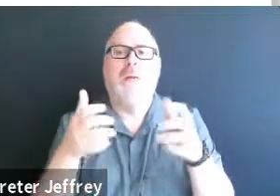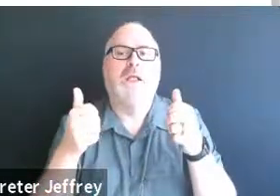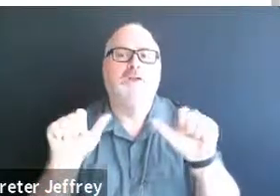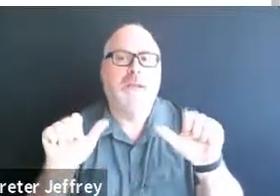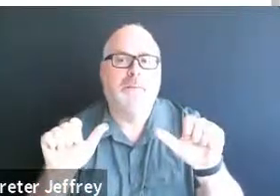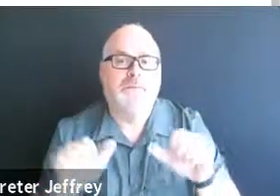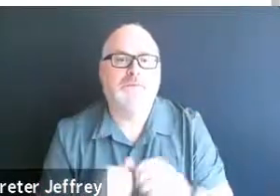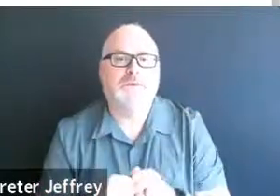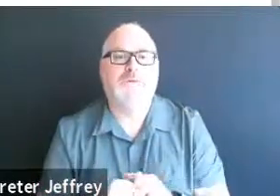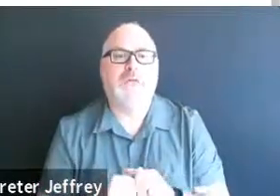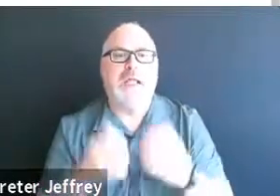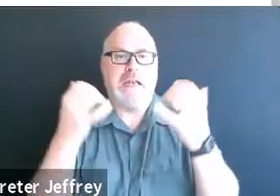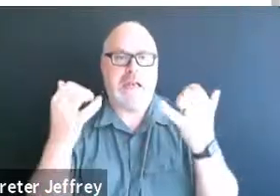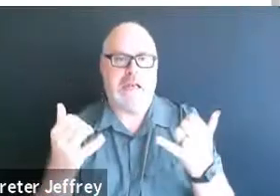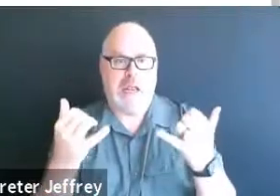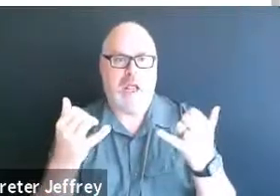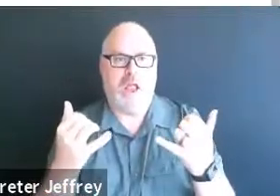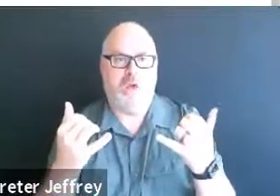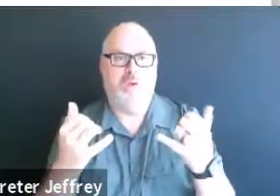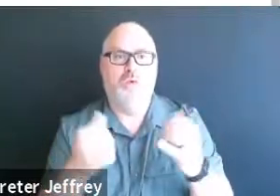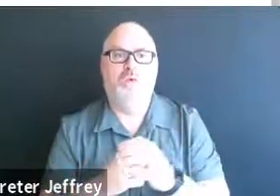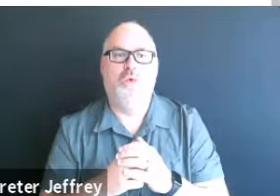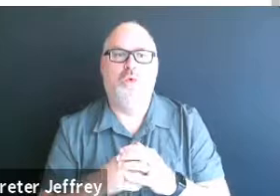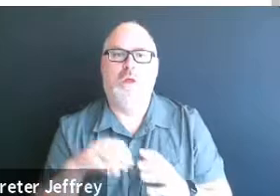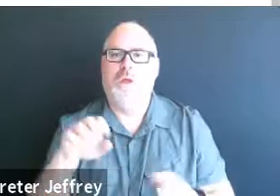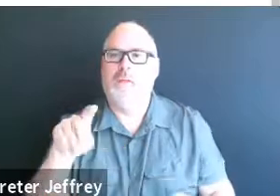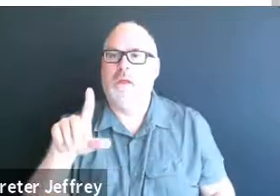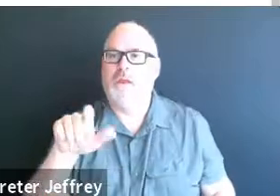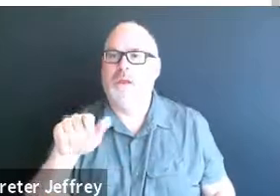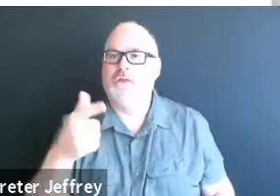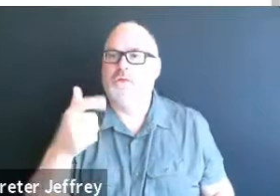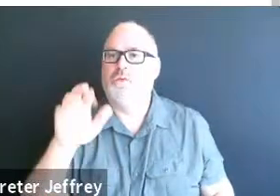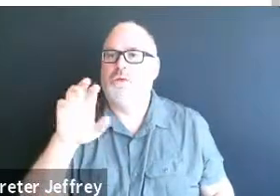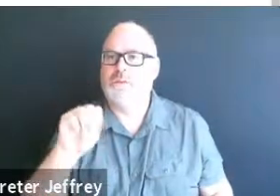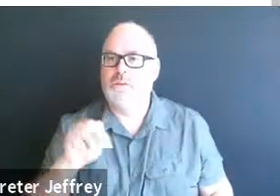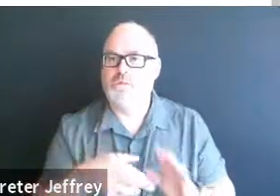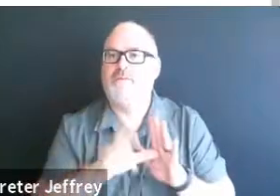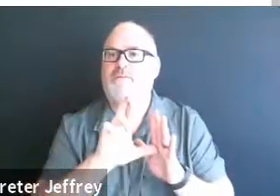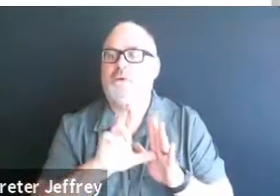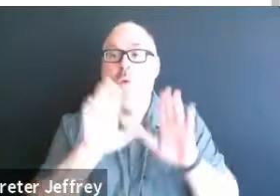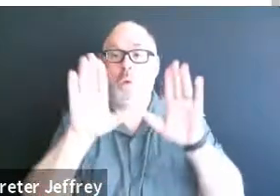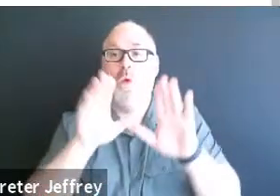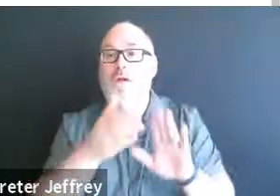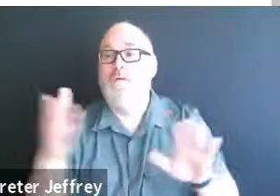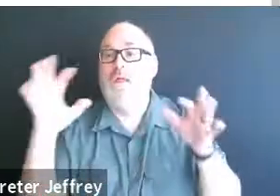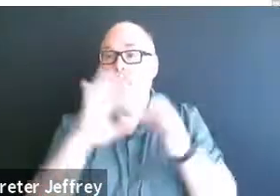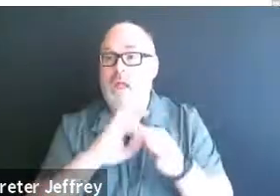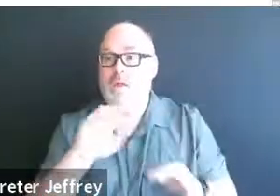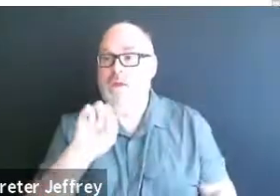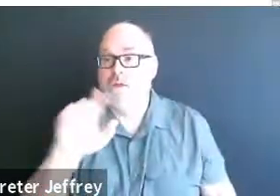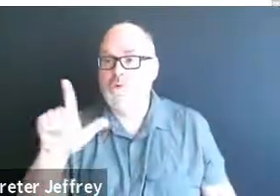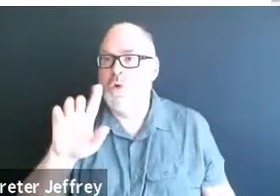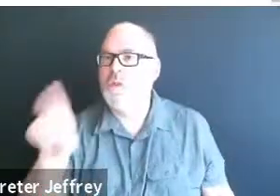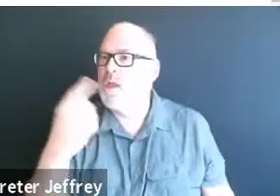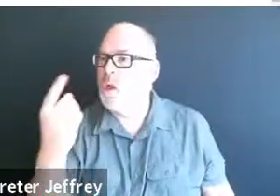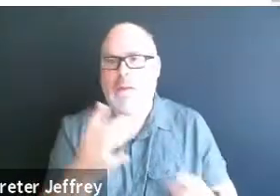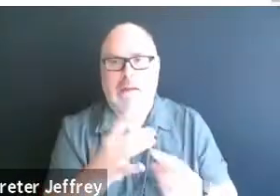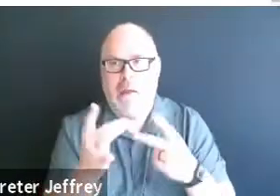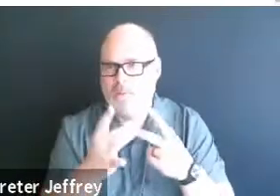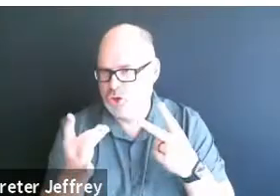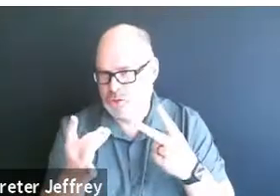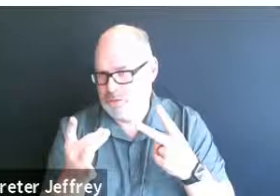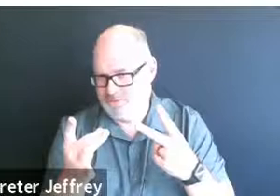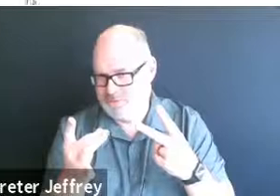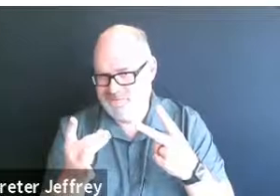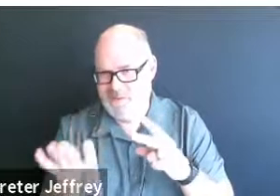There's also how many attempts, and now we are at the plagiarism review. So one of the great things about this tool